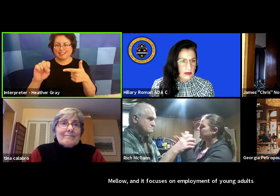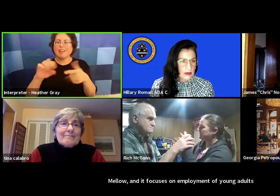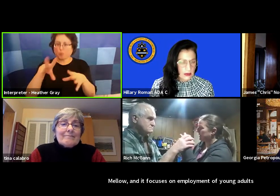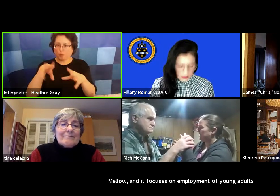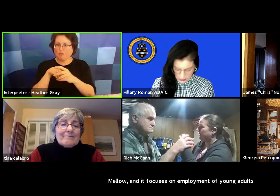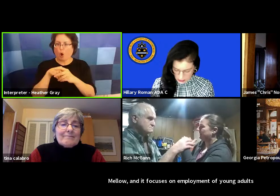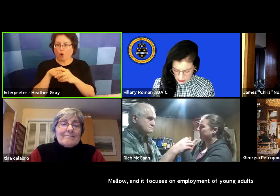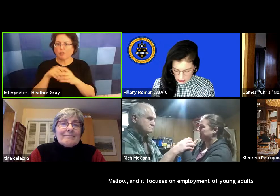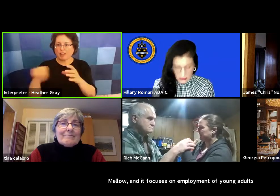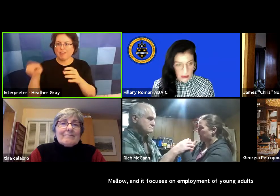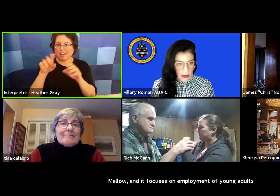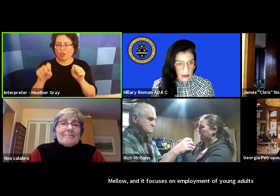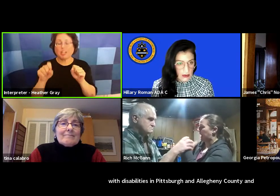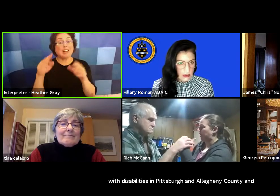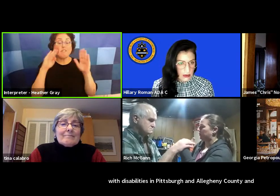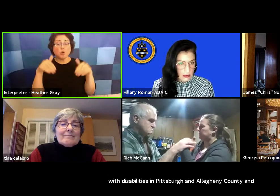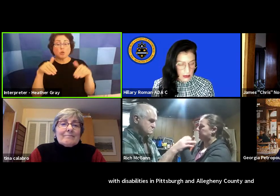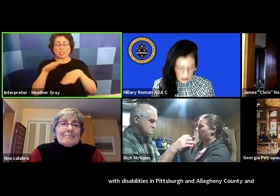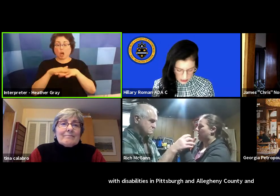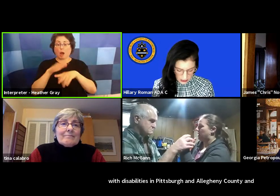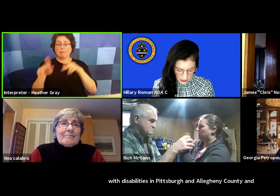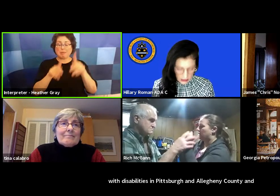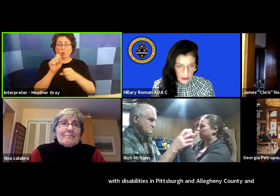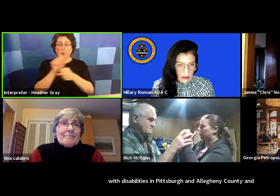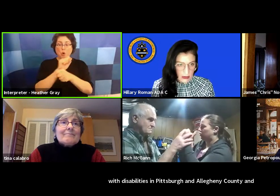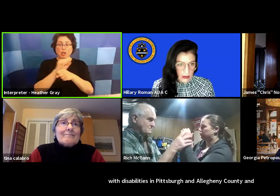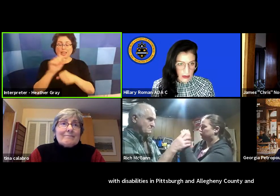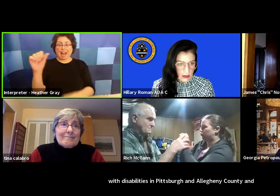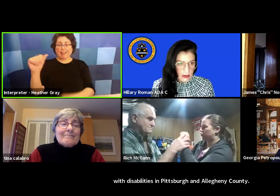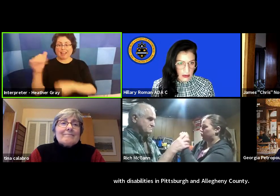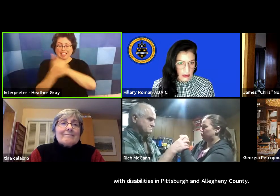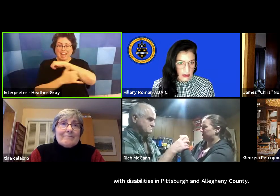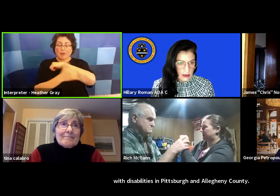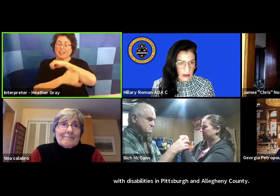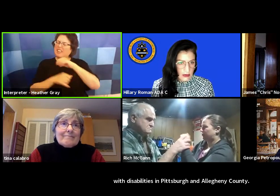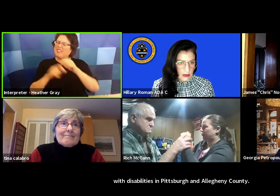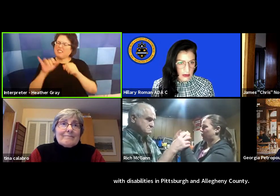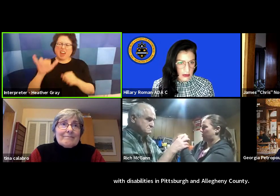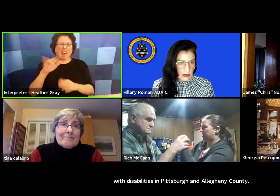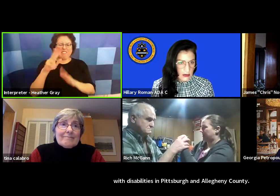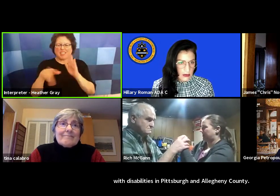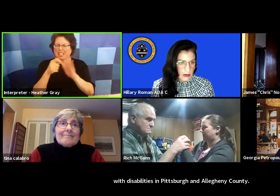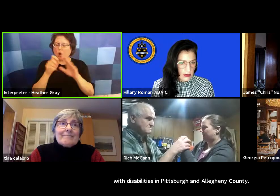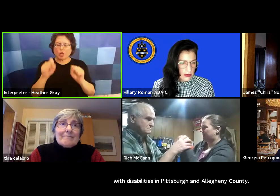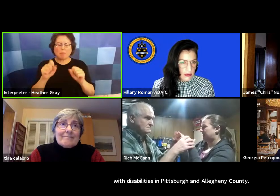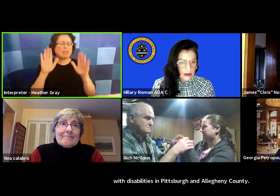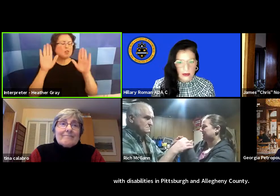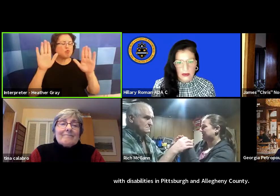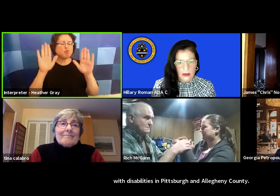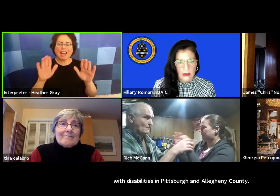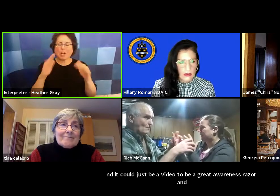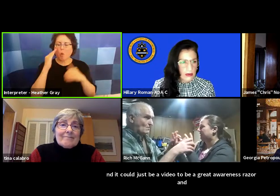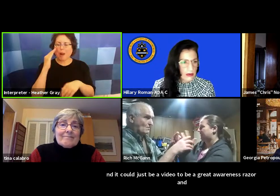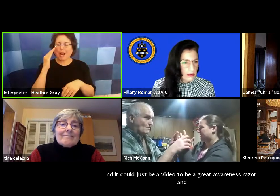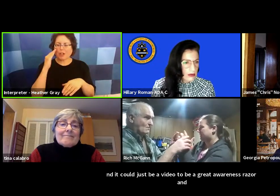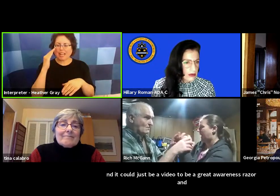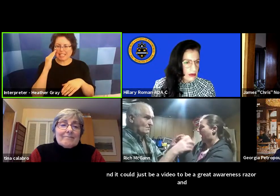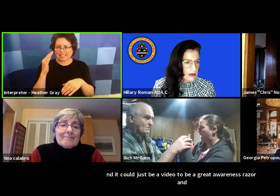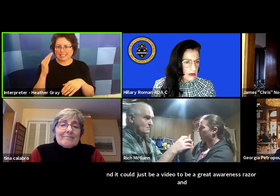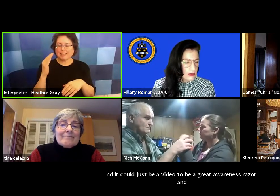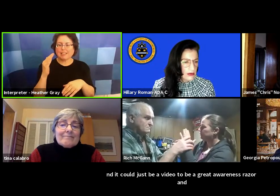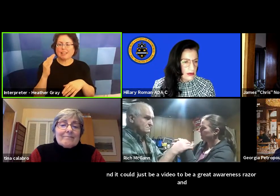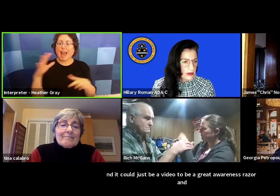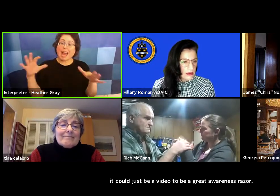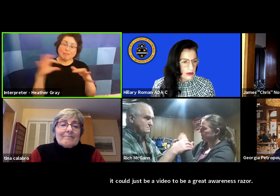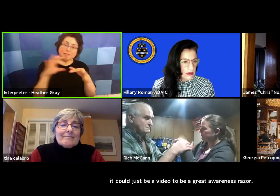County. And it could just be a video could be a great awareness raiser. And it could also tie in